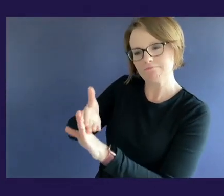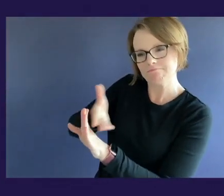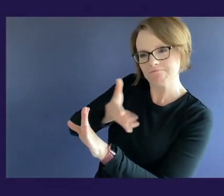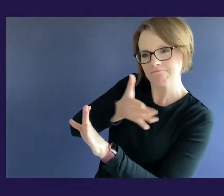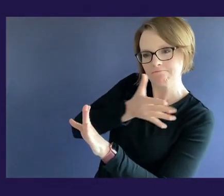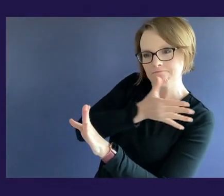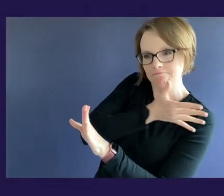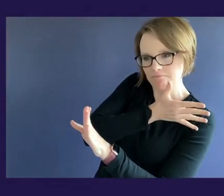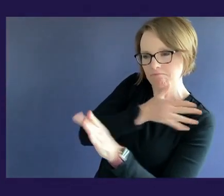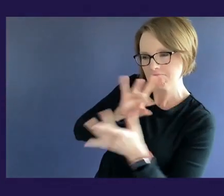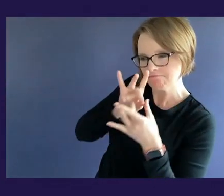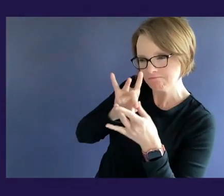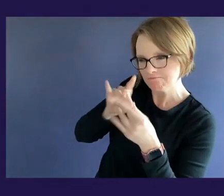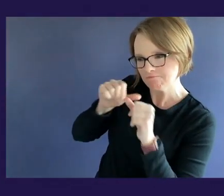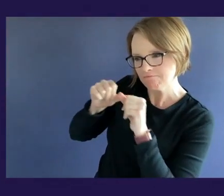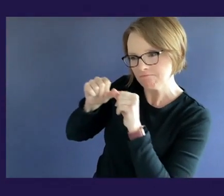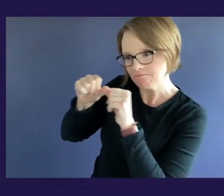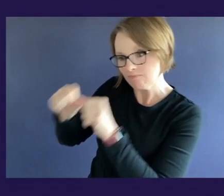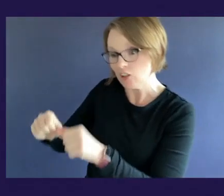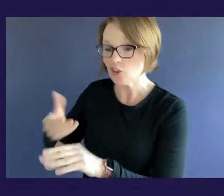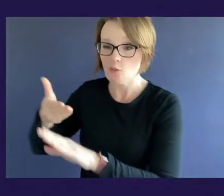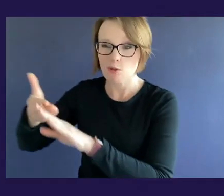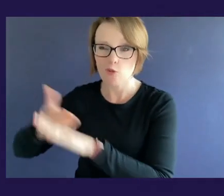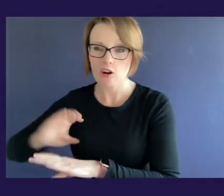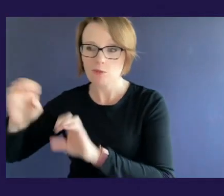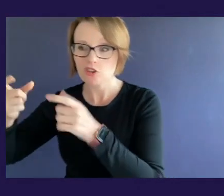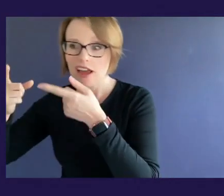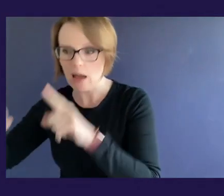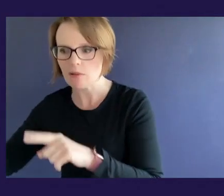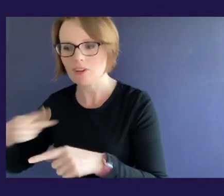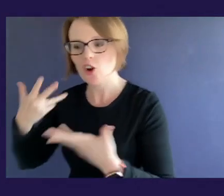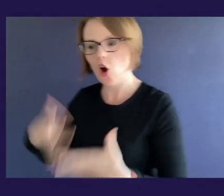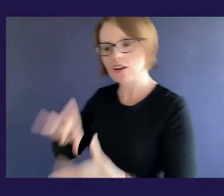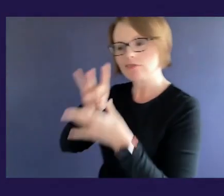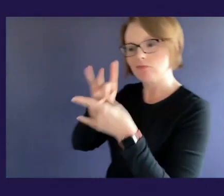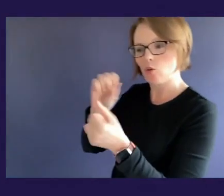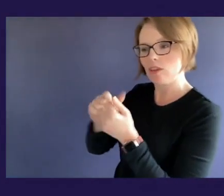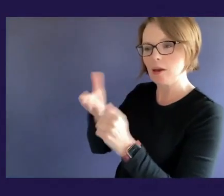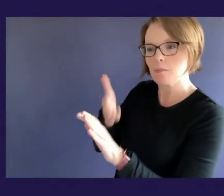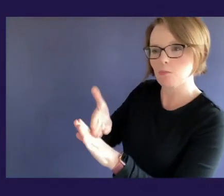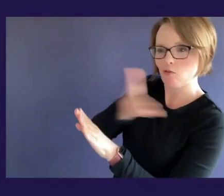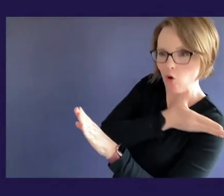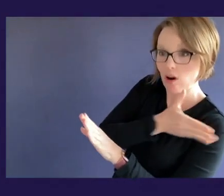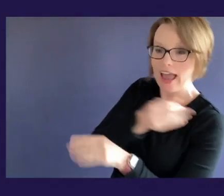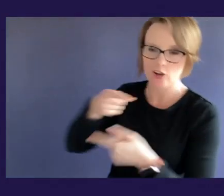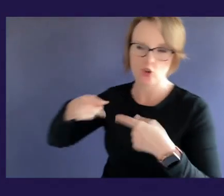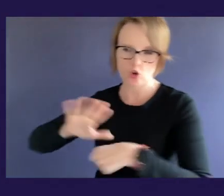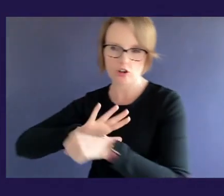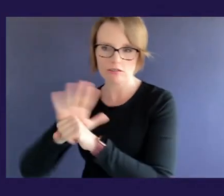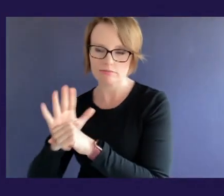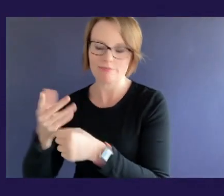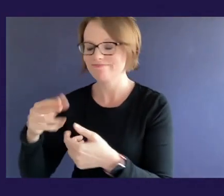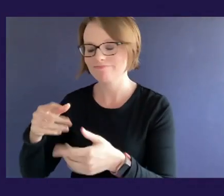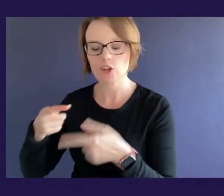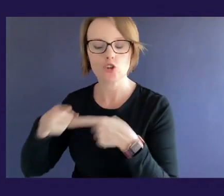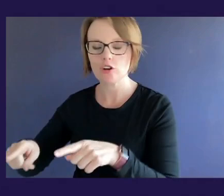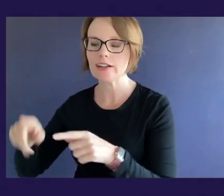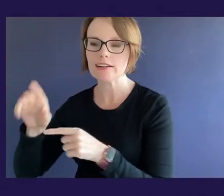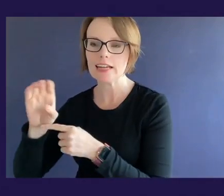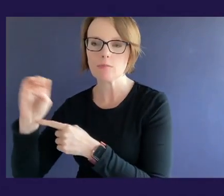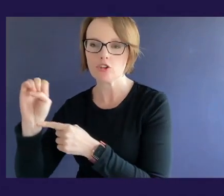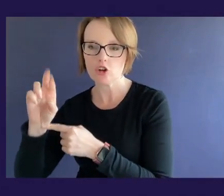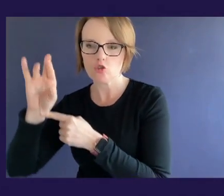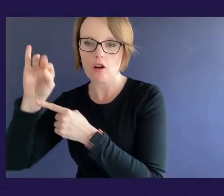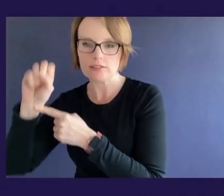engaged pre-crisis as well as during a crisis. And those relationships really need to be maintained so that they can then be